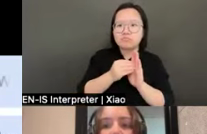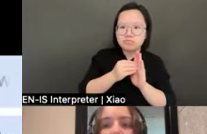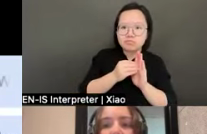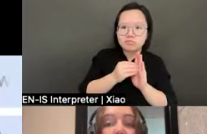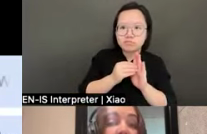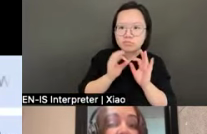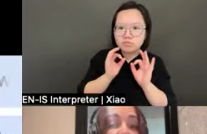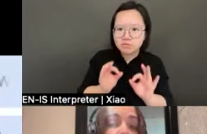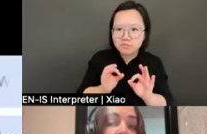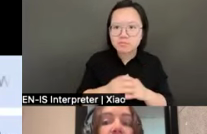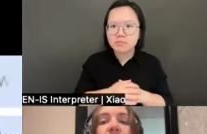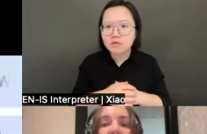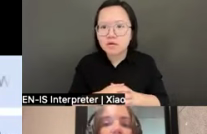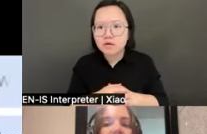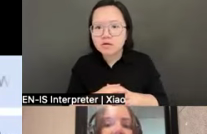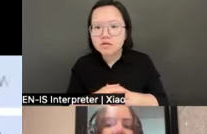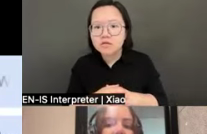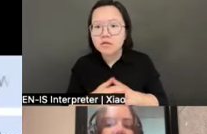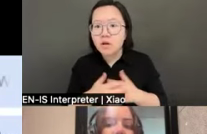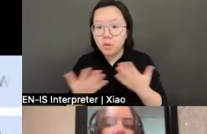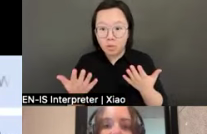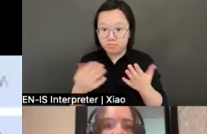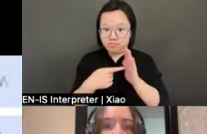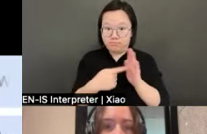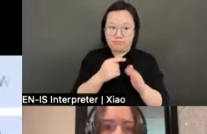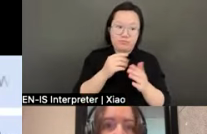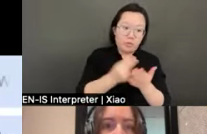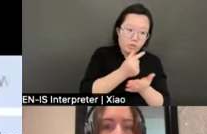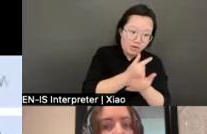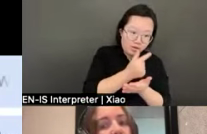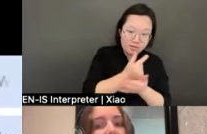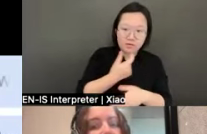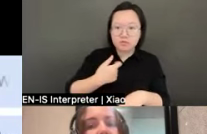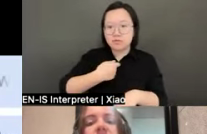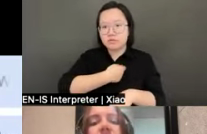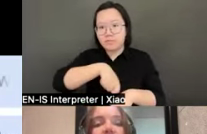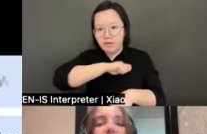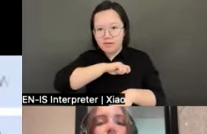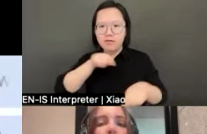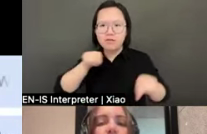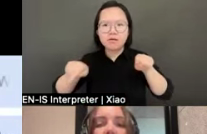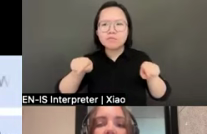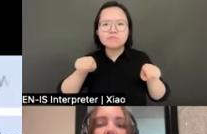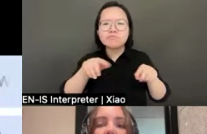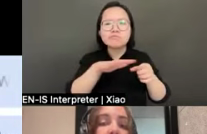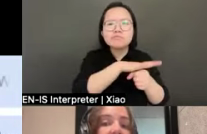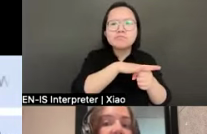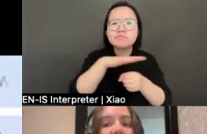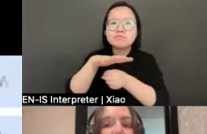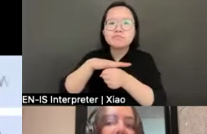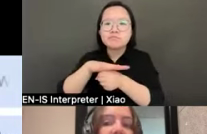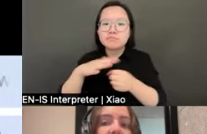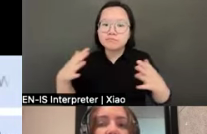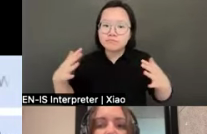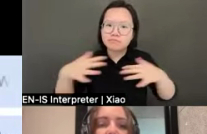with Uganda and Spain, then we can say that the location, so the research will be conducted in both Spain